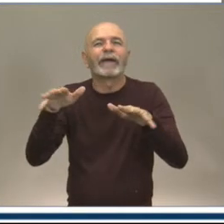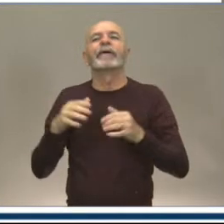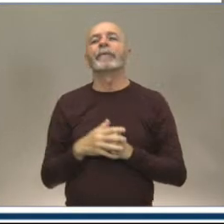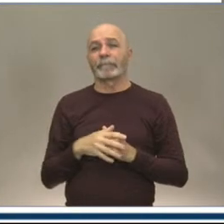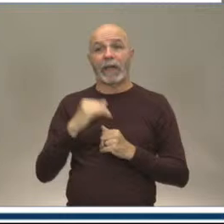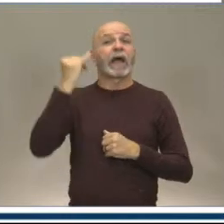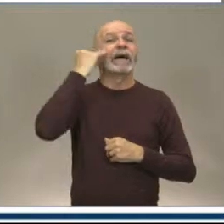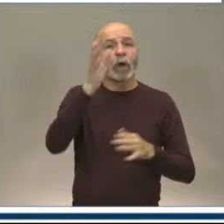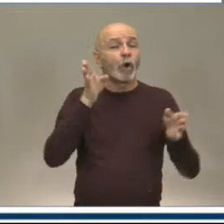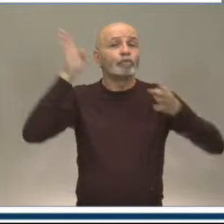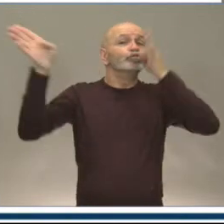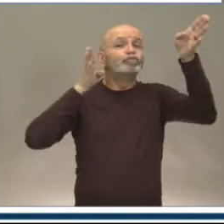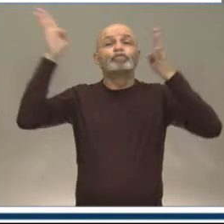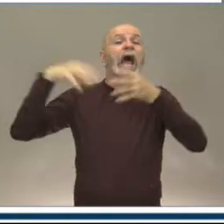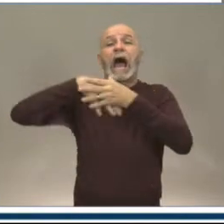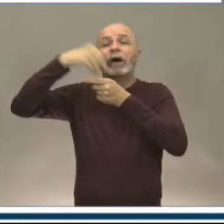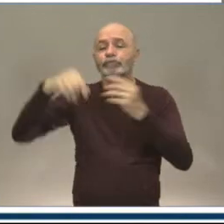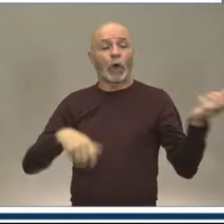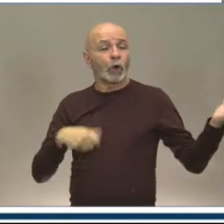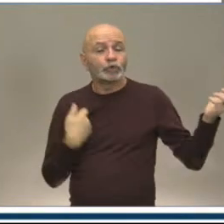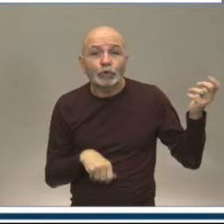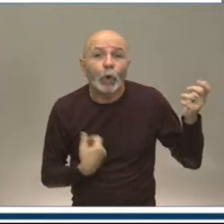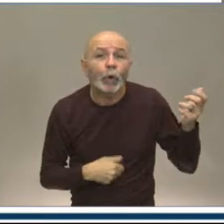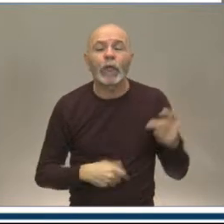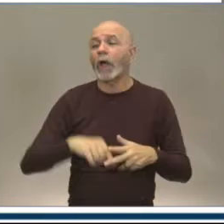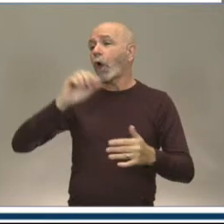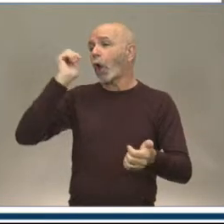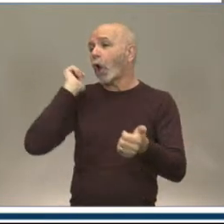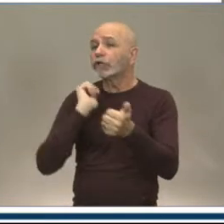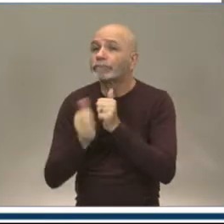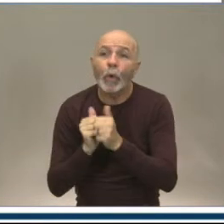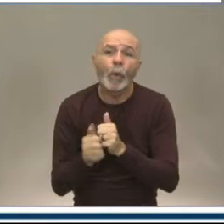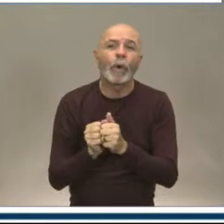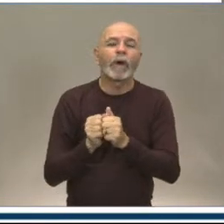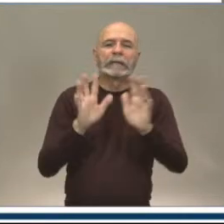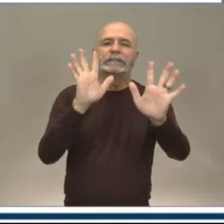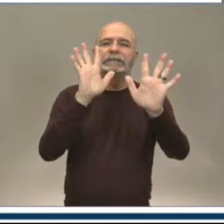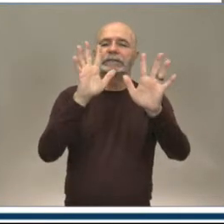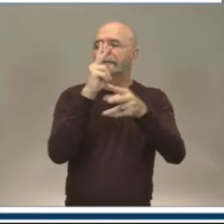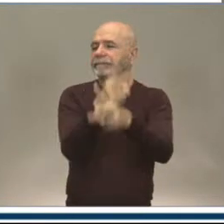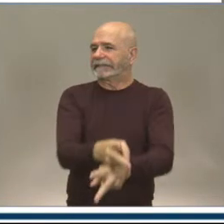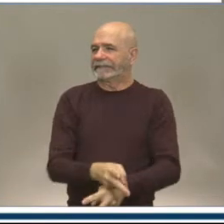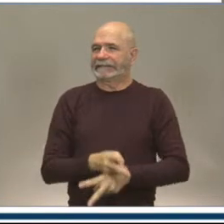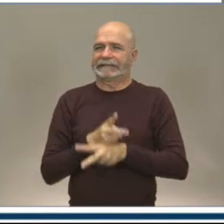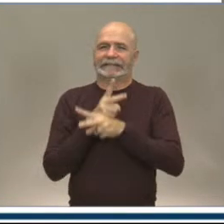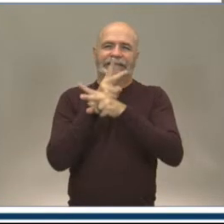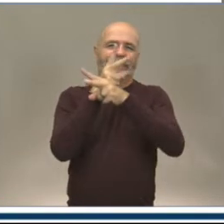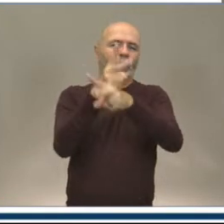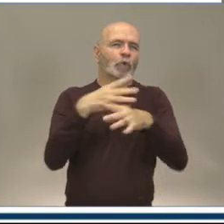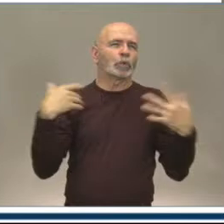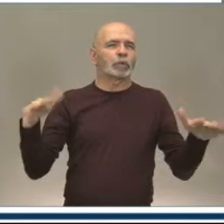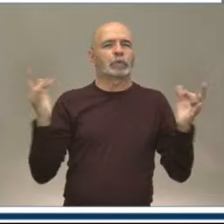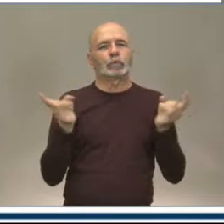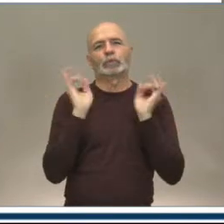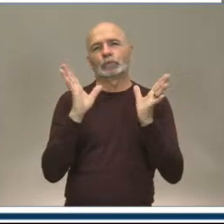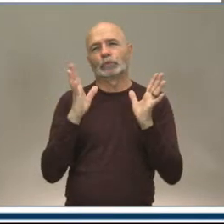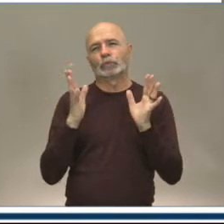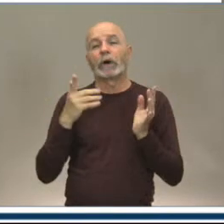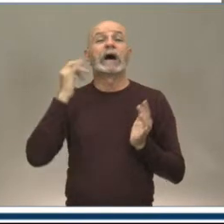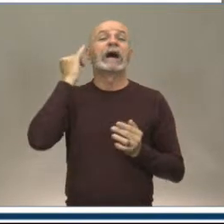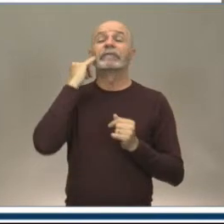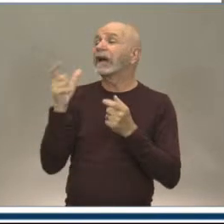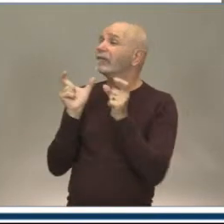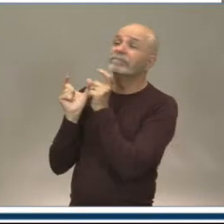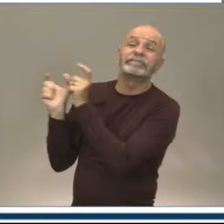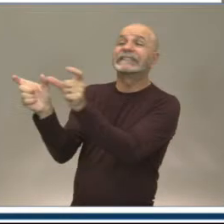concerts and sporting events, we need everybody to be extra careful. Vaccination is the best way to protect ourselves, but